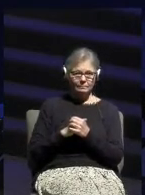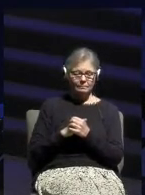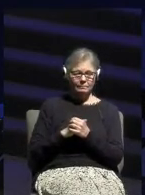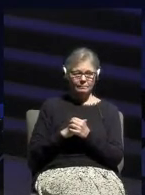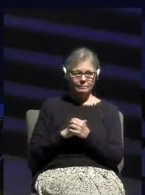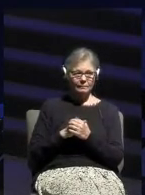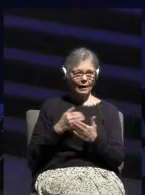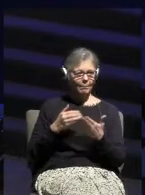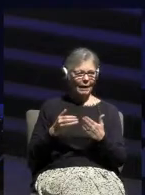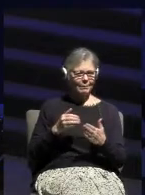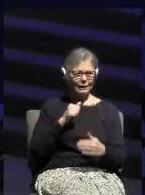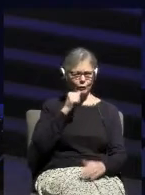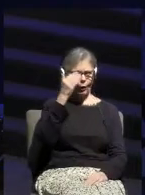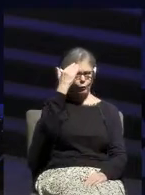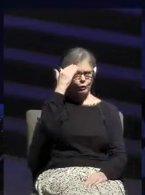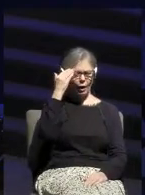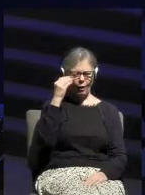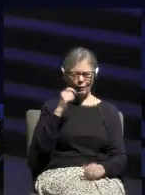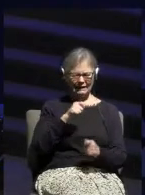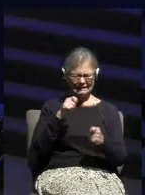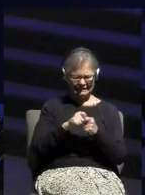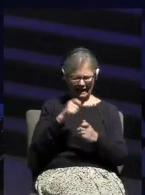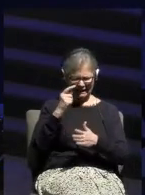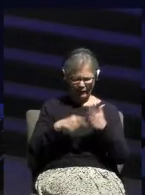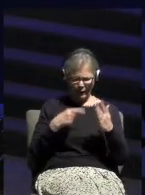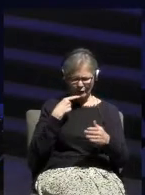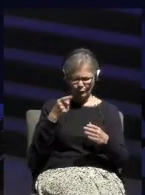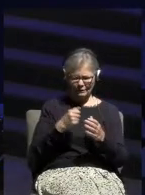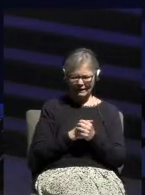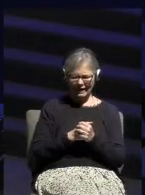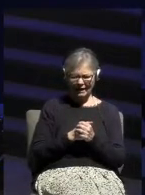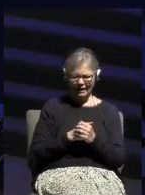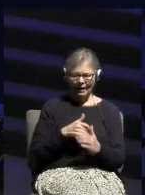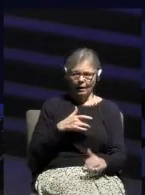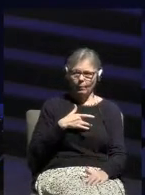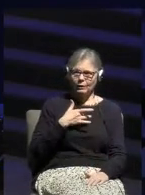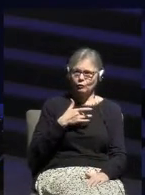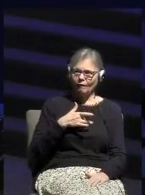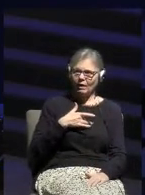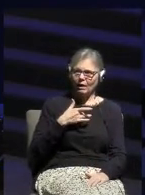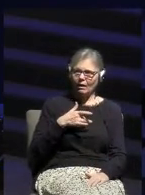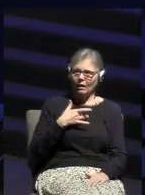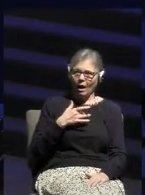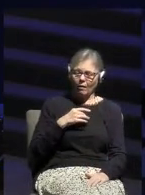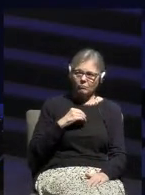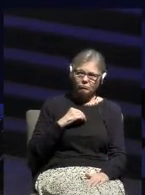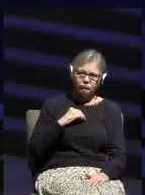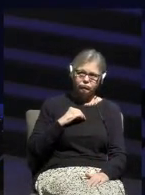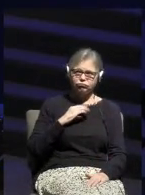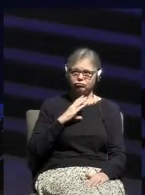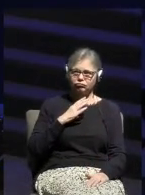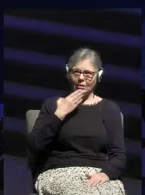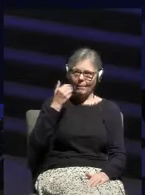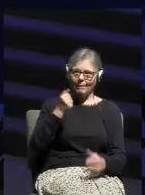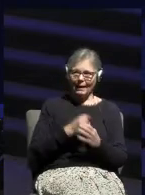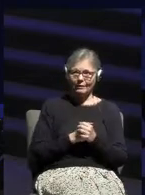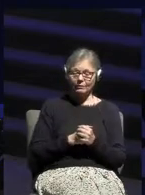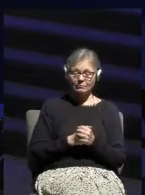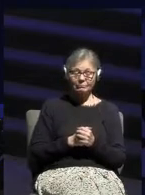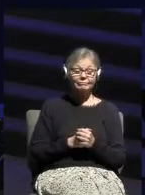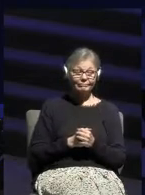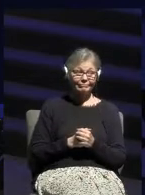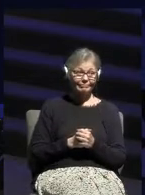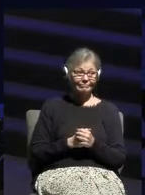You may not know what to say, but in that environment, you start feeling the results. That's why church is so